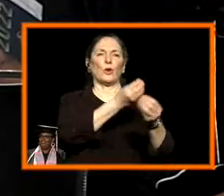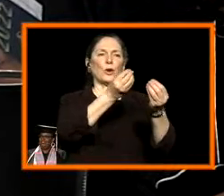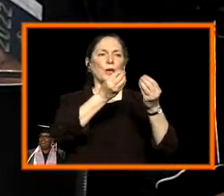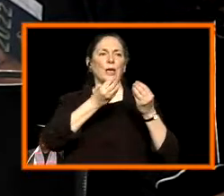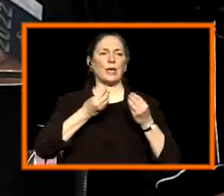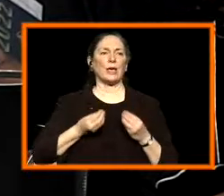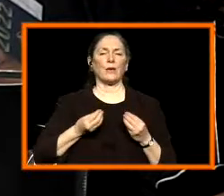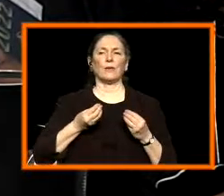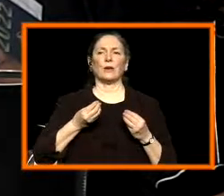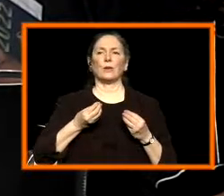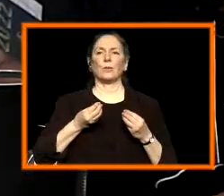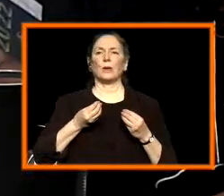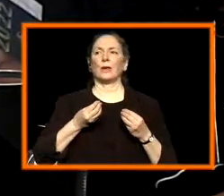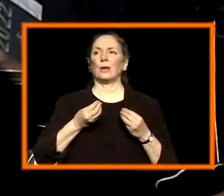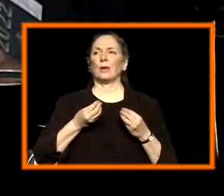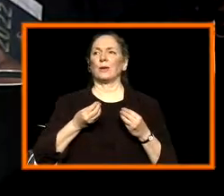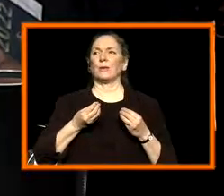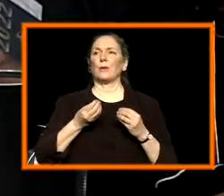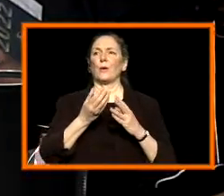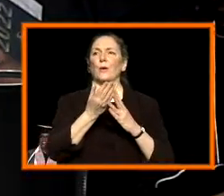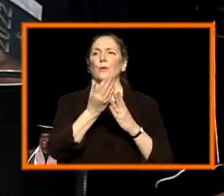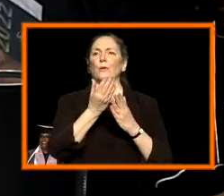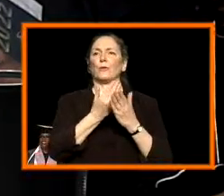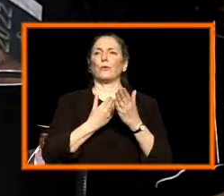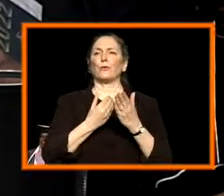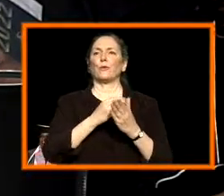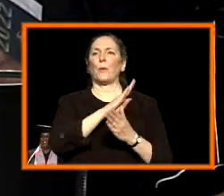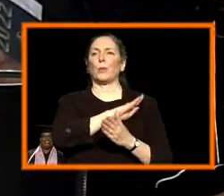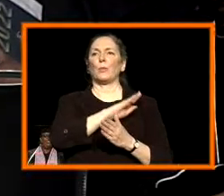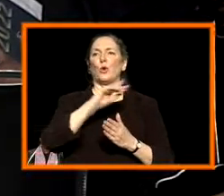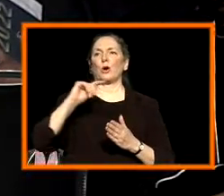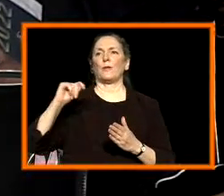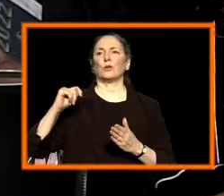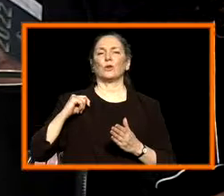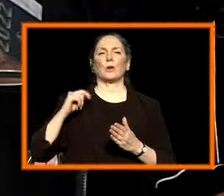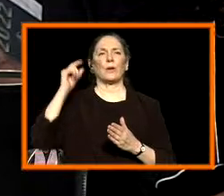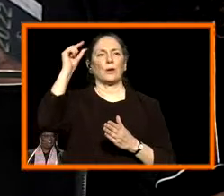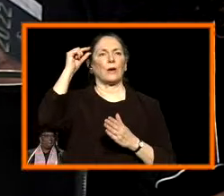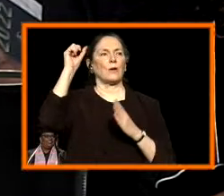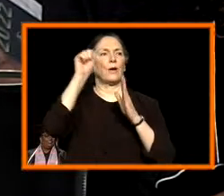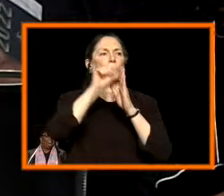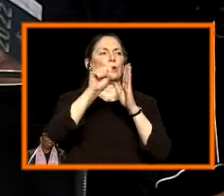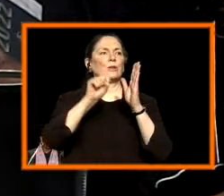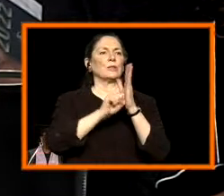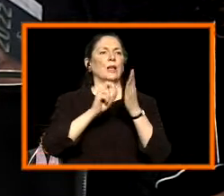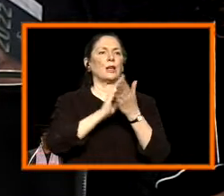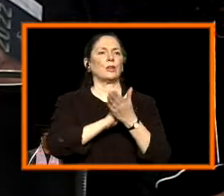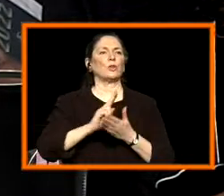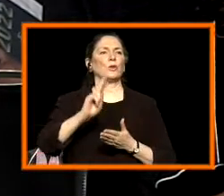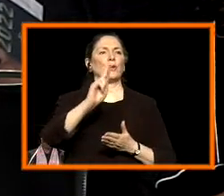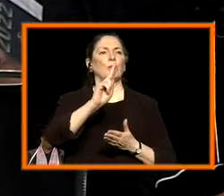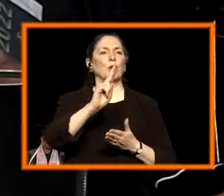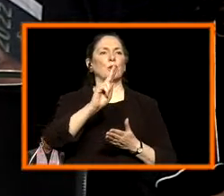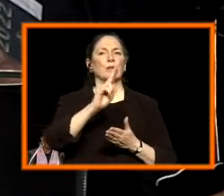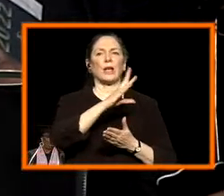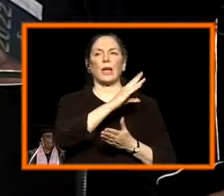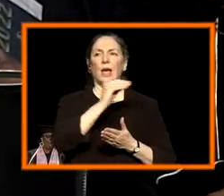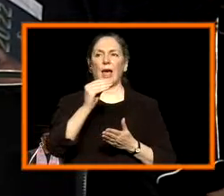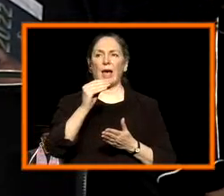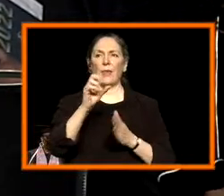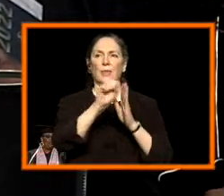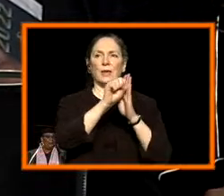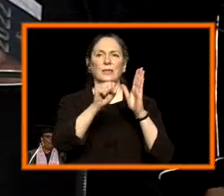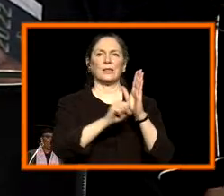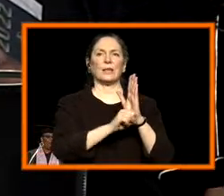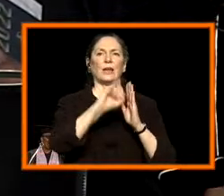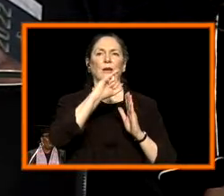authority vested in me by the Board of Trustees of Governor's State University and the